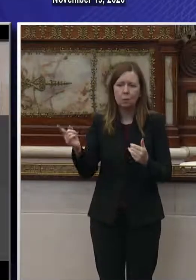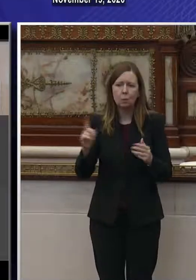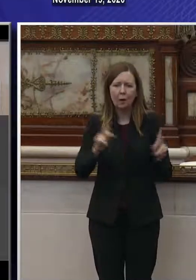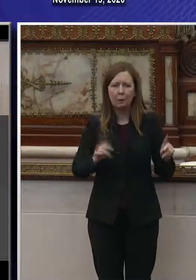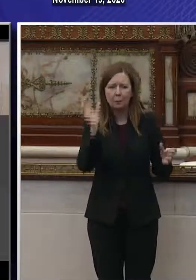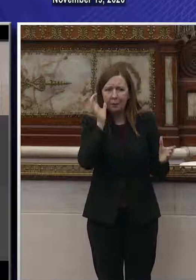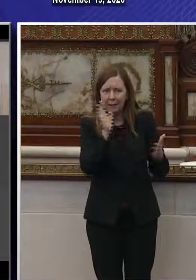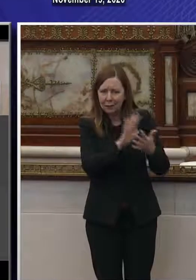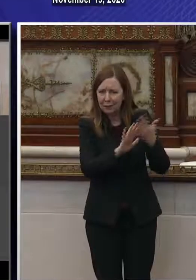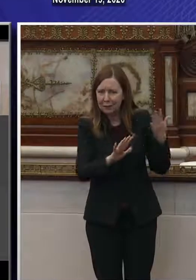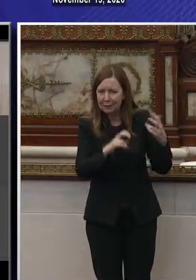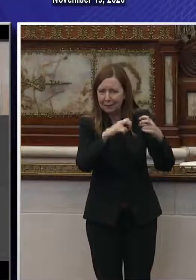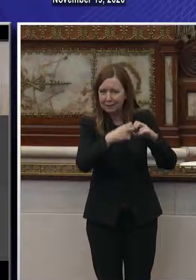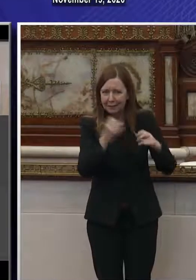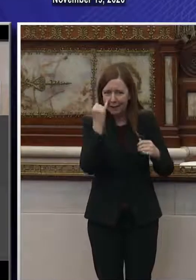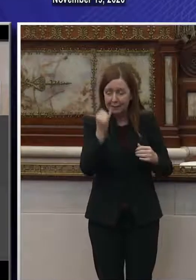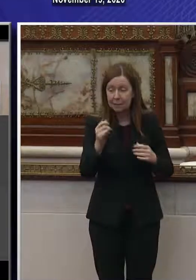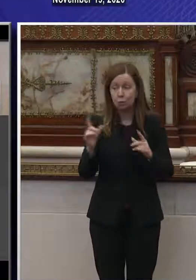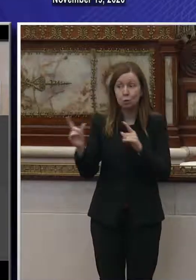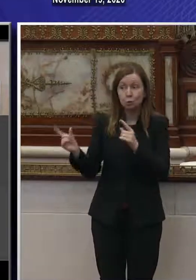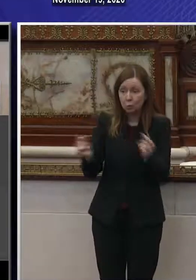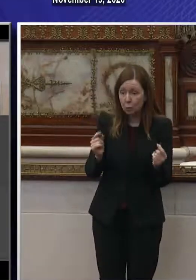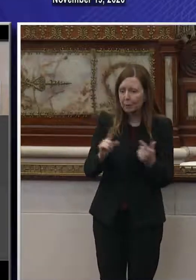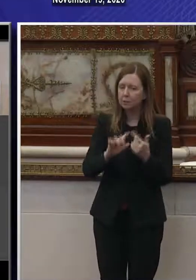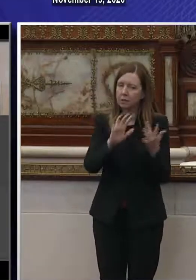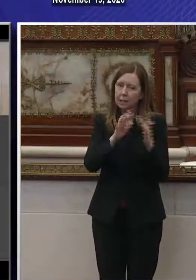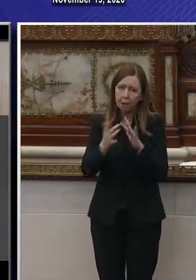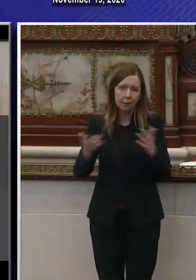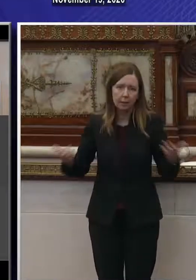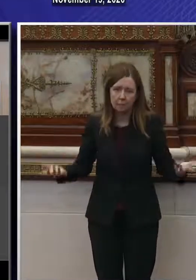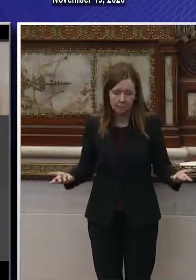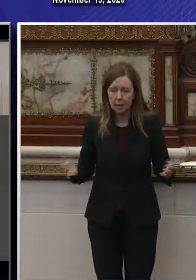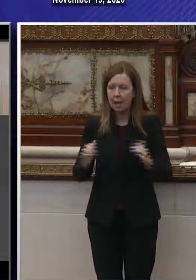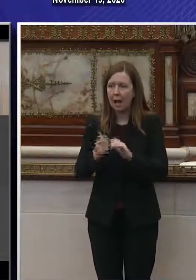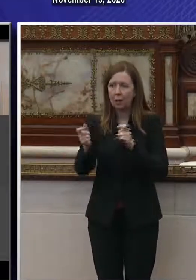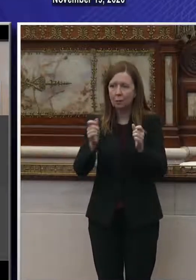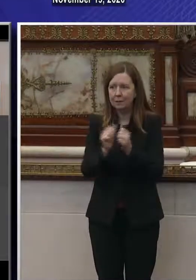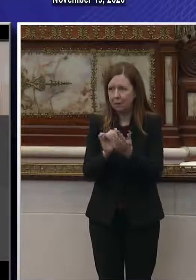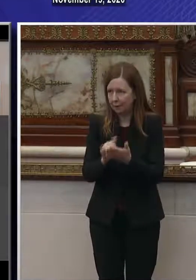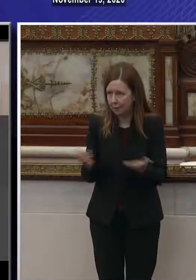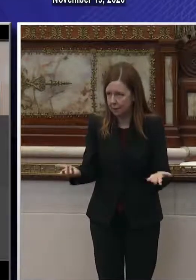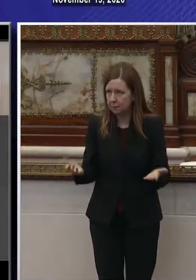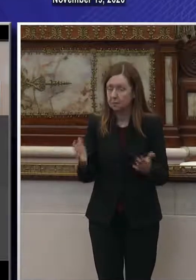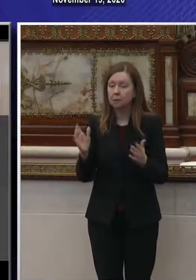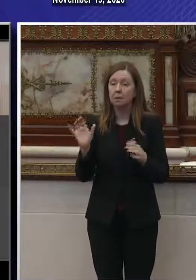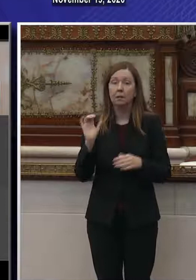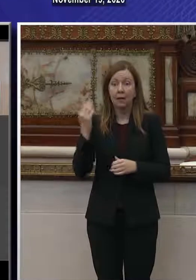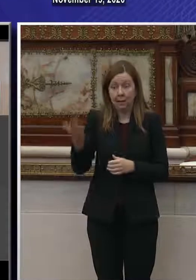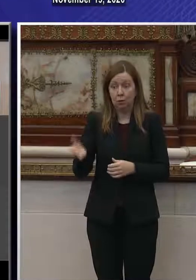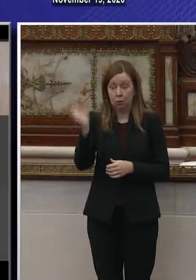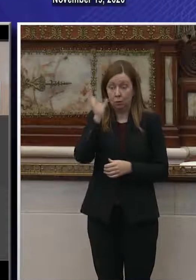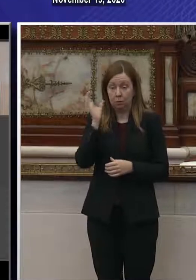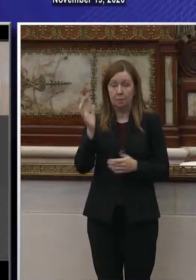them from. Is it just rumors? Is it internet? How are we dealing with it? And I think, as you said,